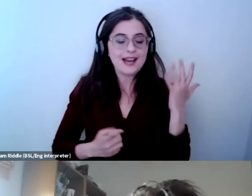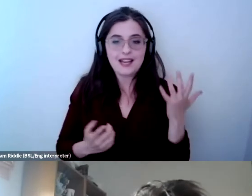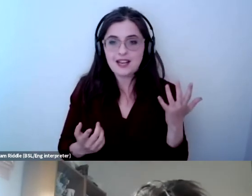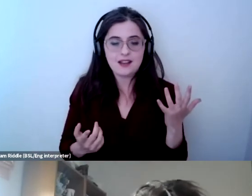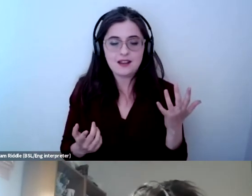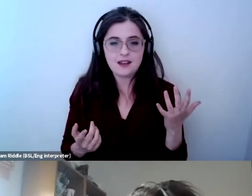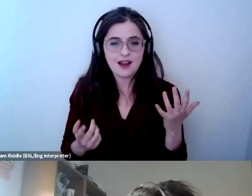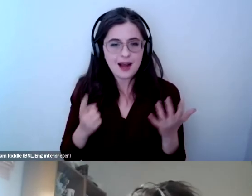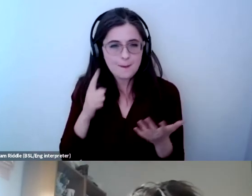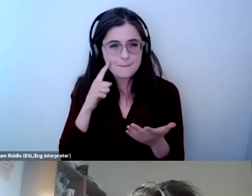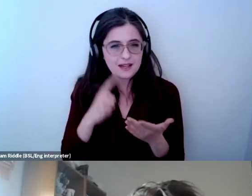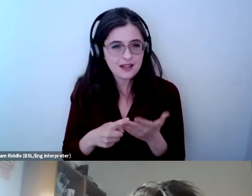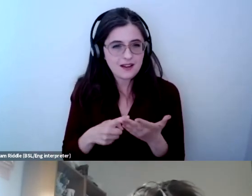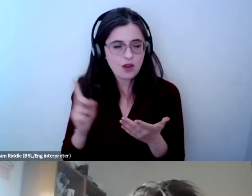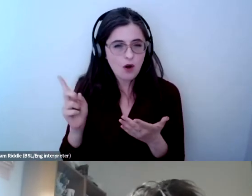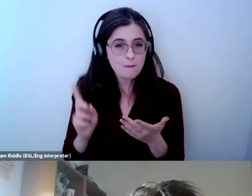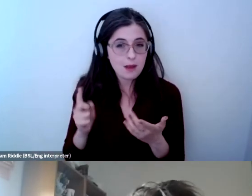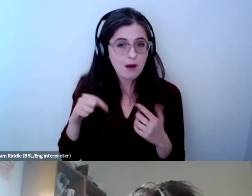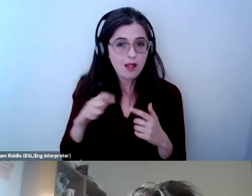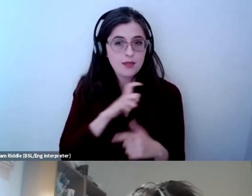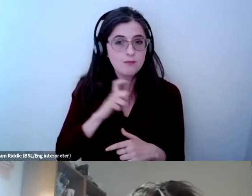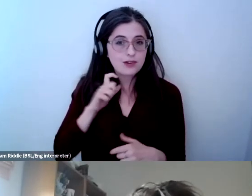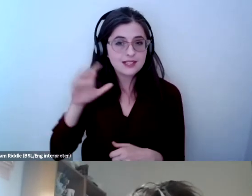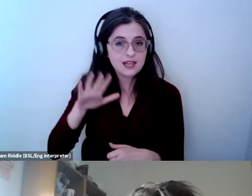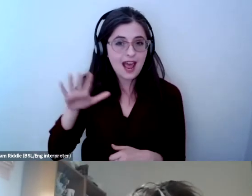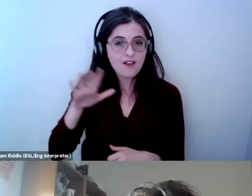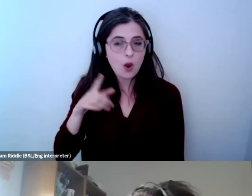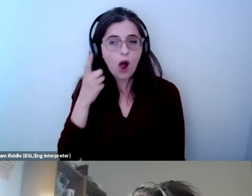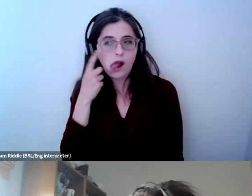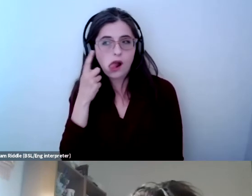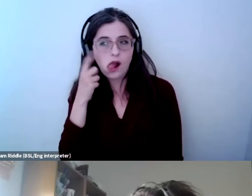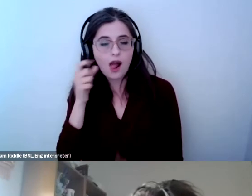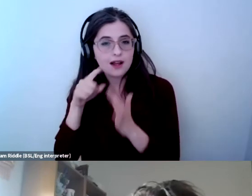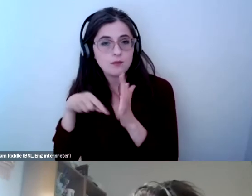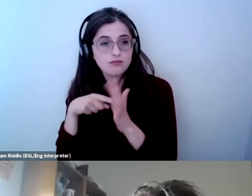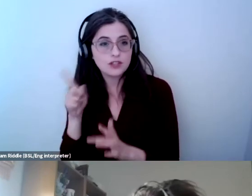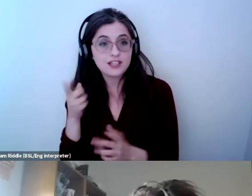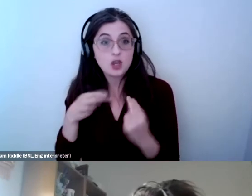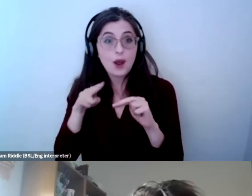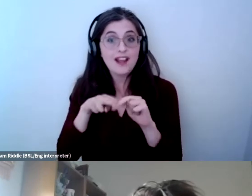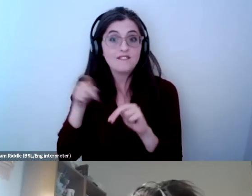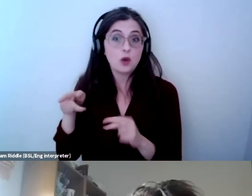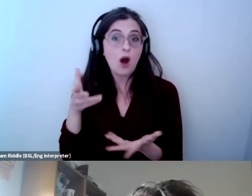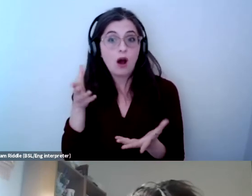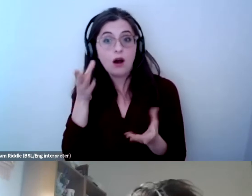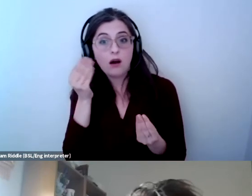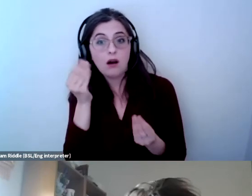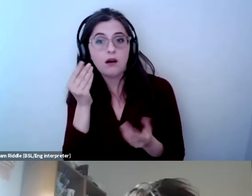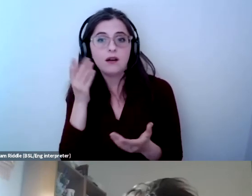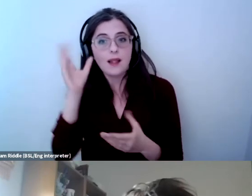I do believe there are some people in the Preston area who are looking at this as a project. So if you're out there, if you've been listening, I'm